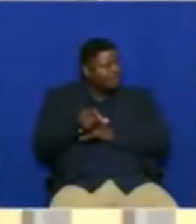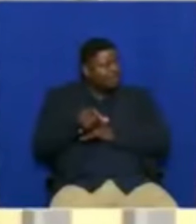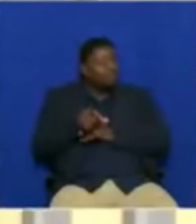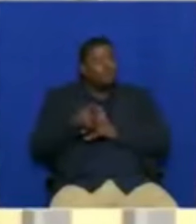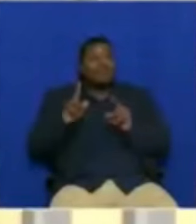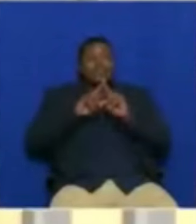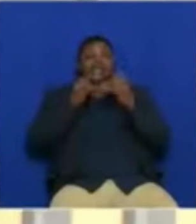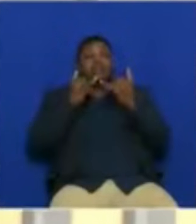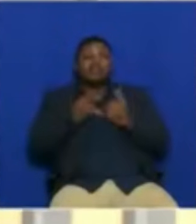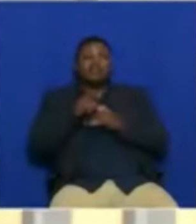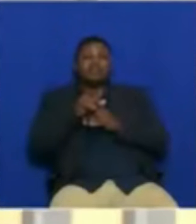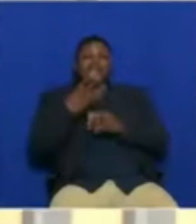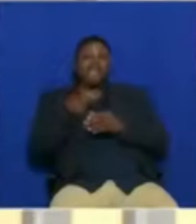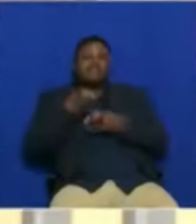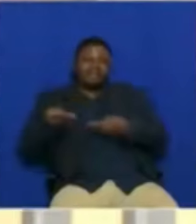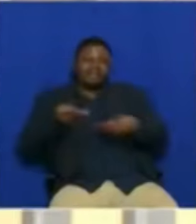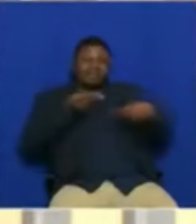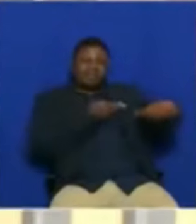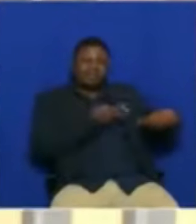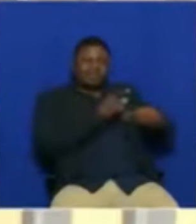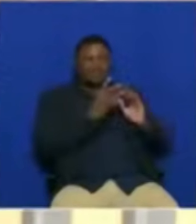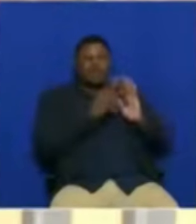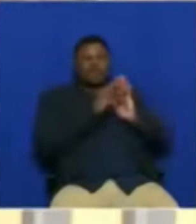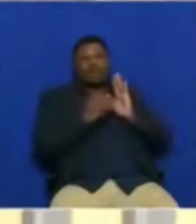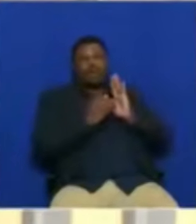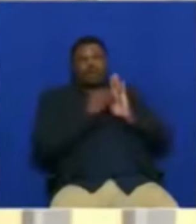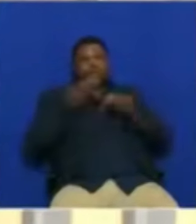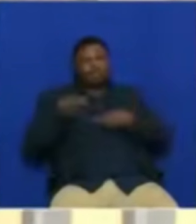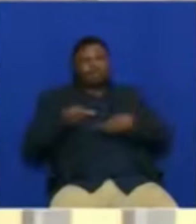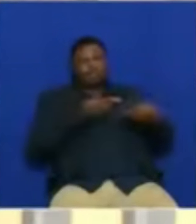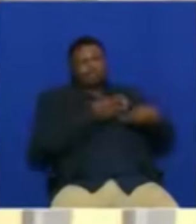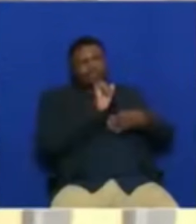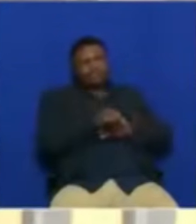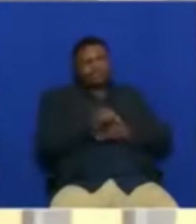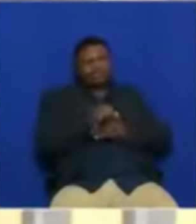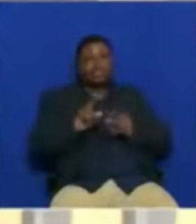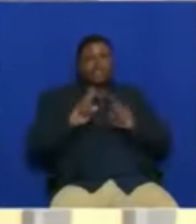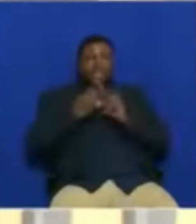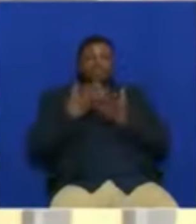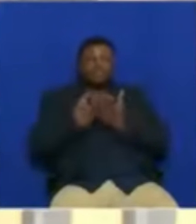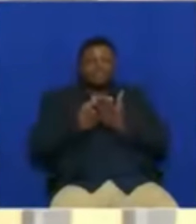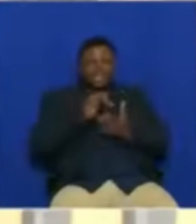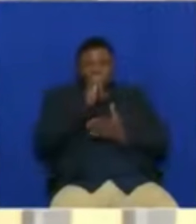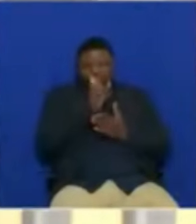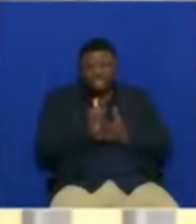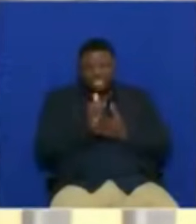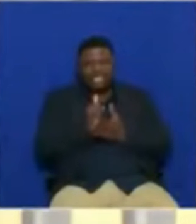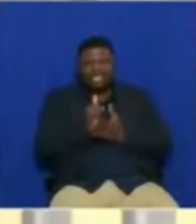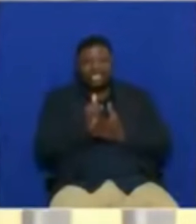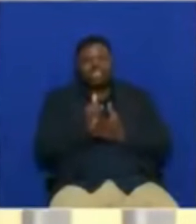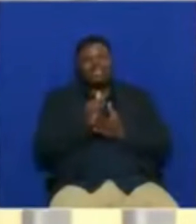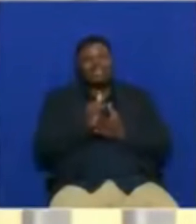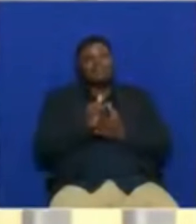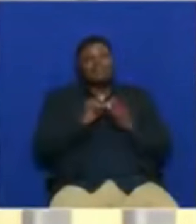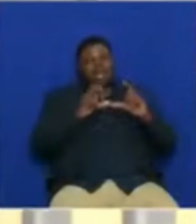copy. If you go to item 6, it's at page 7.